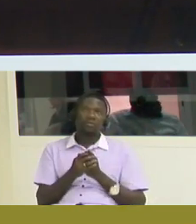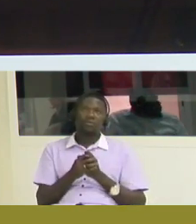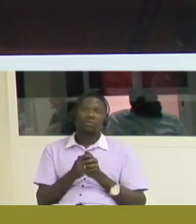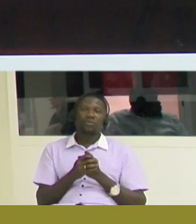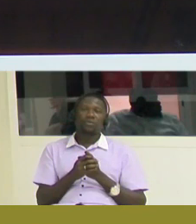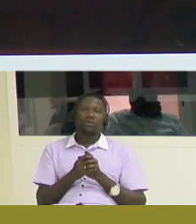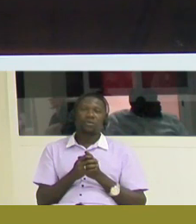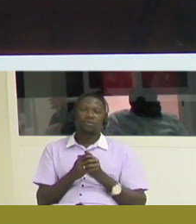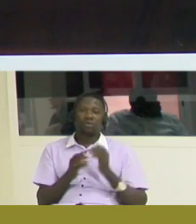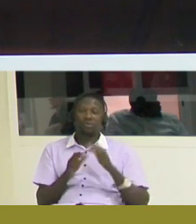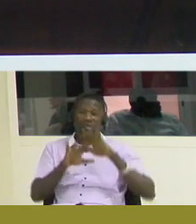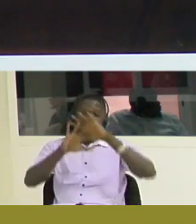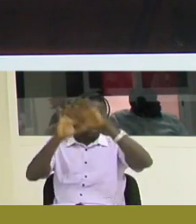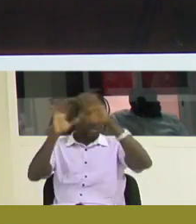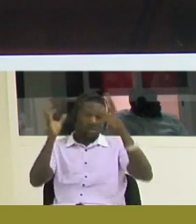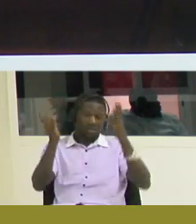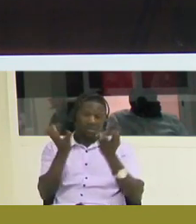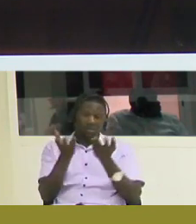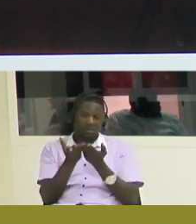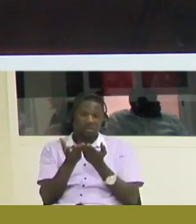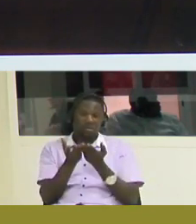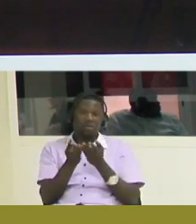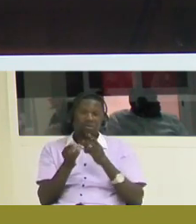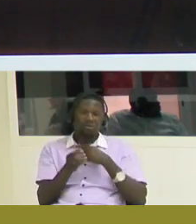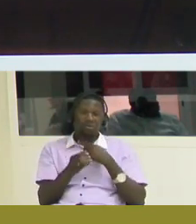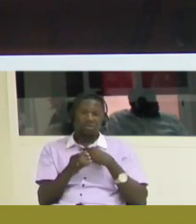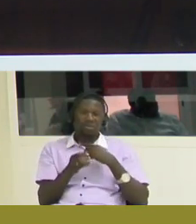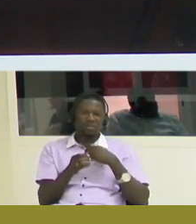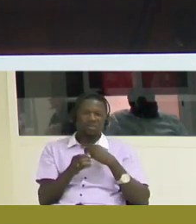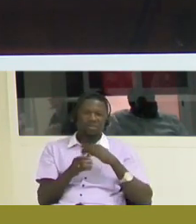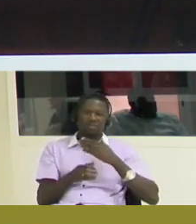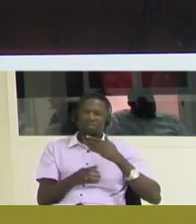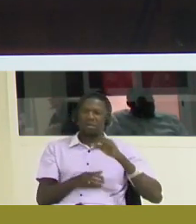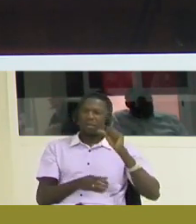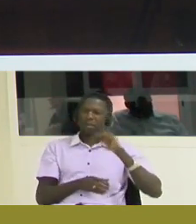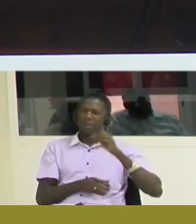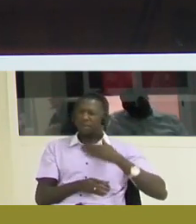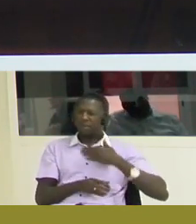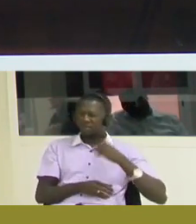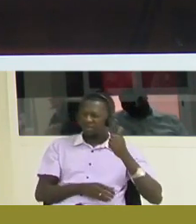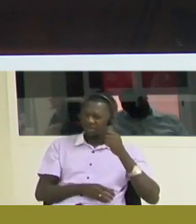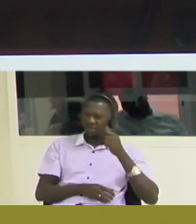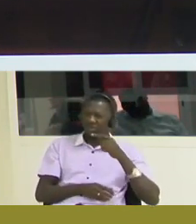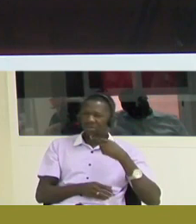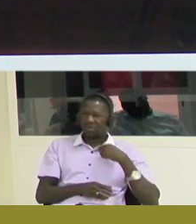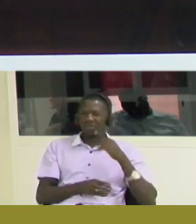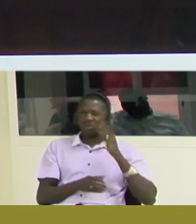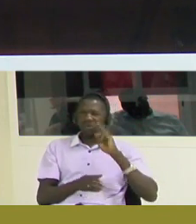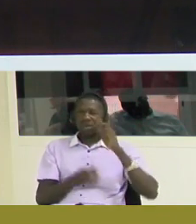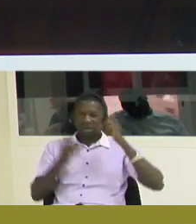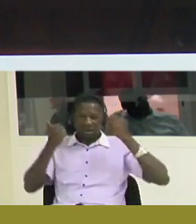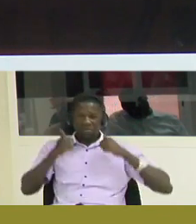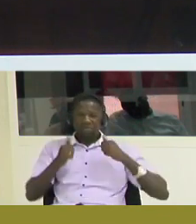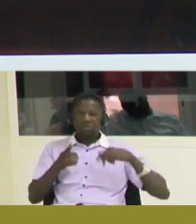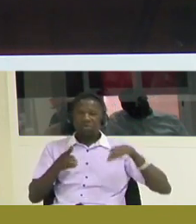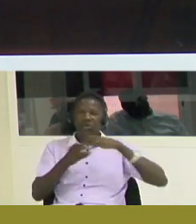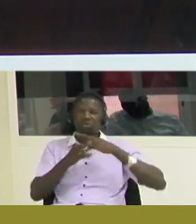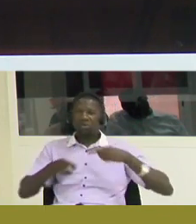generally it was the violent nature of what was happening on the streets